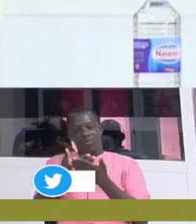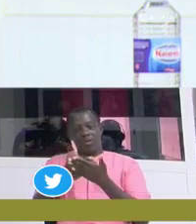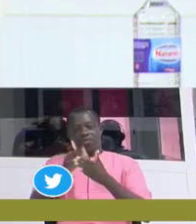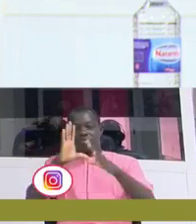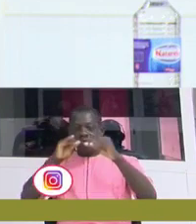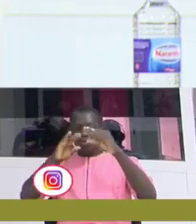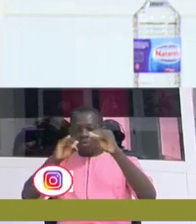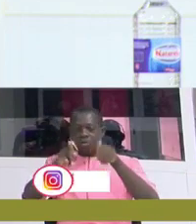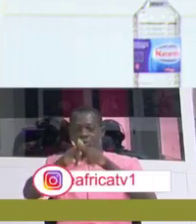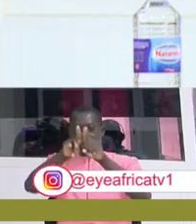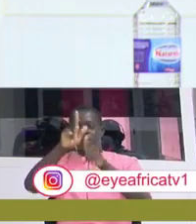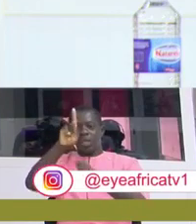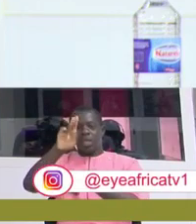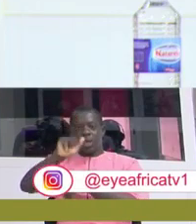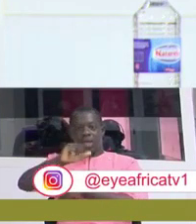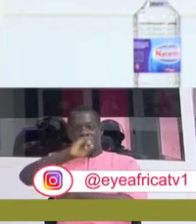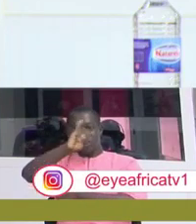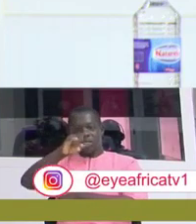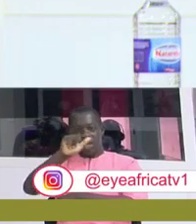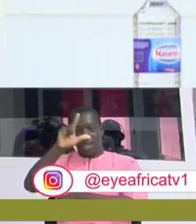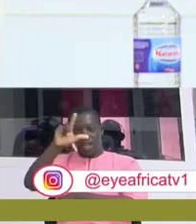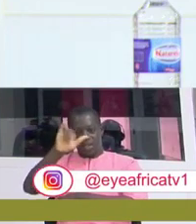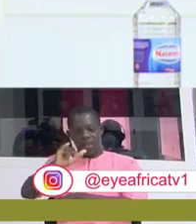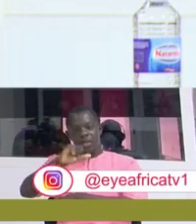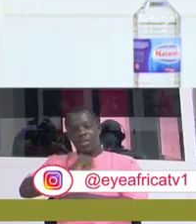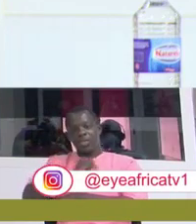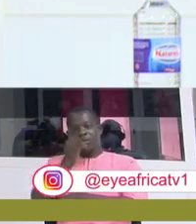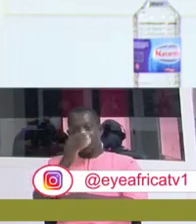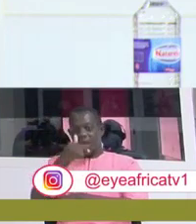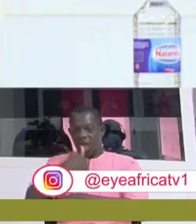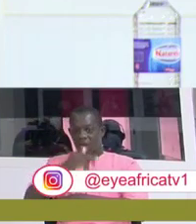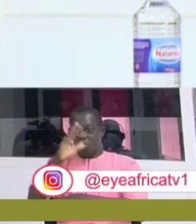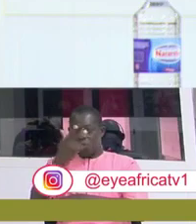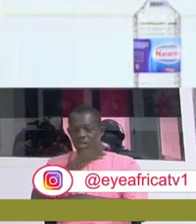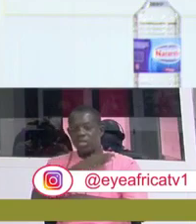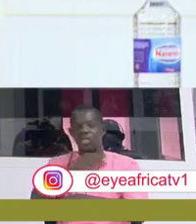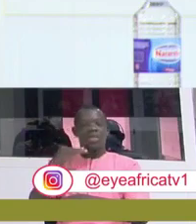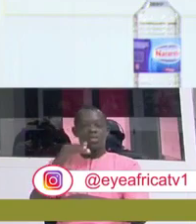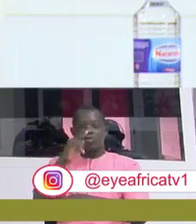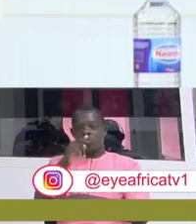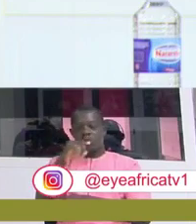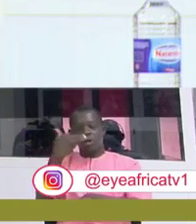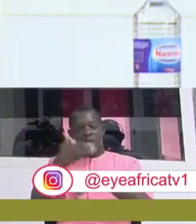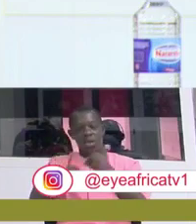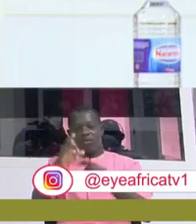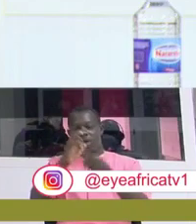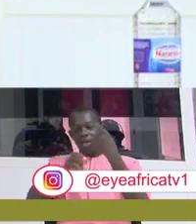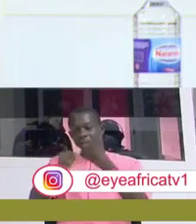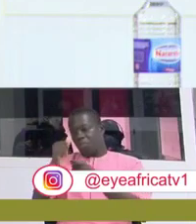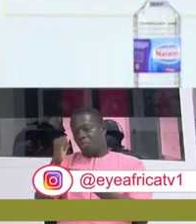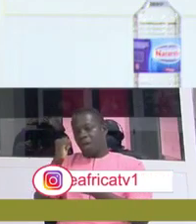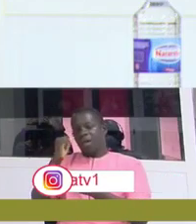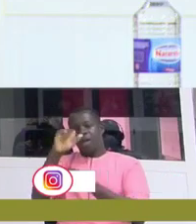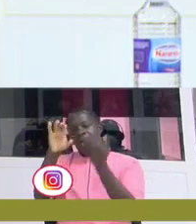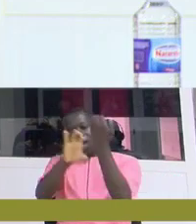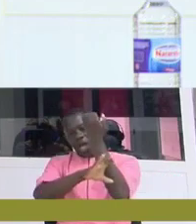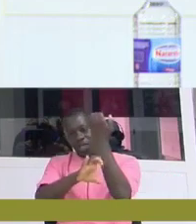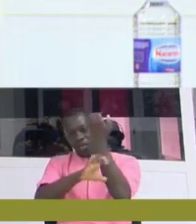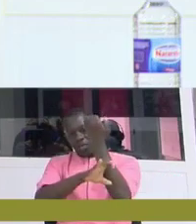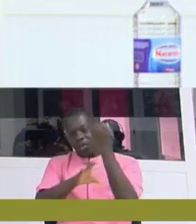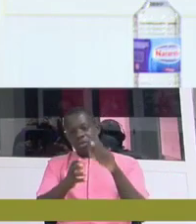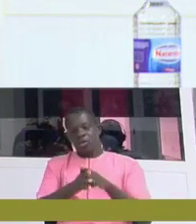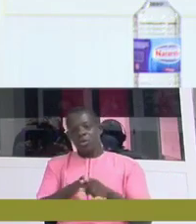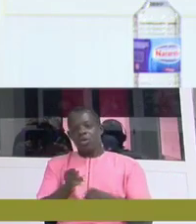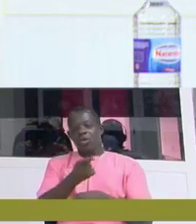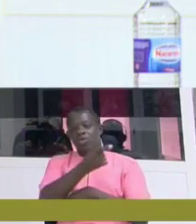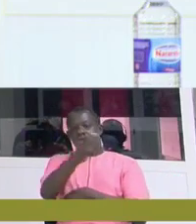When he finished talking to Kajali, he said to Kajali, I will kill you. You will never go back to Kasamas. You are